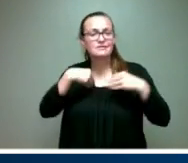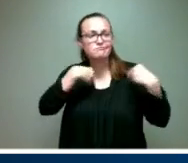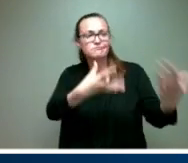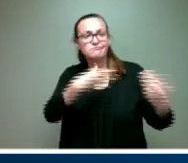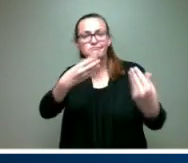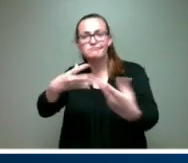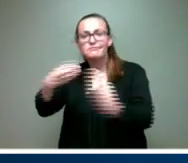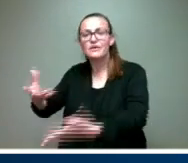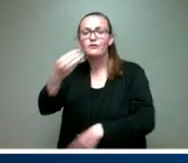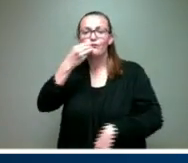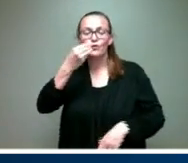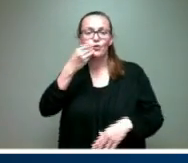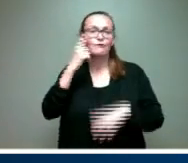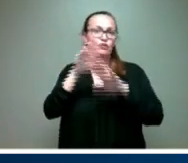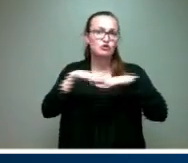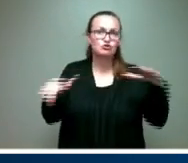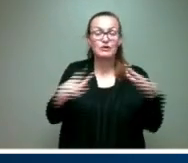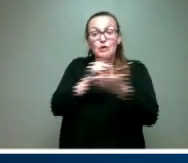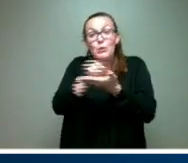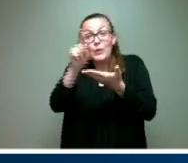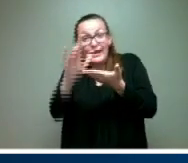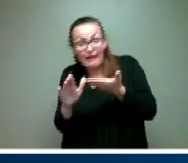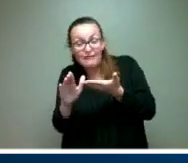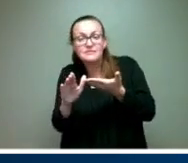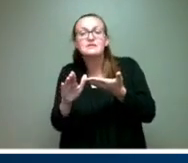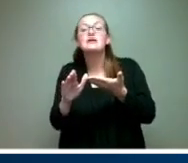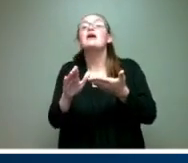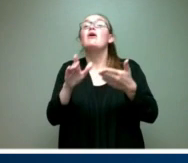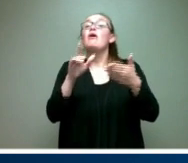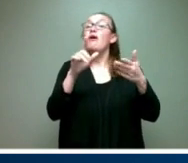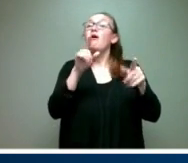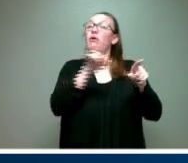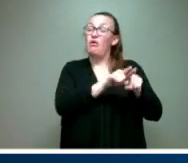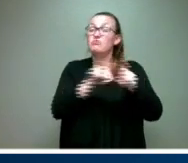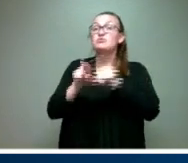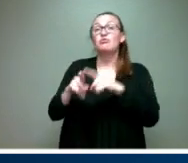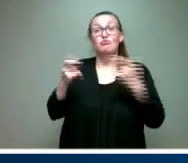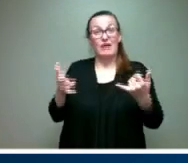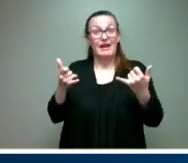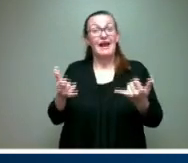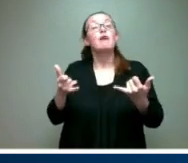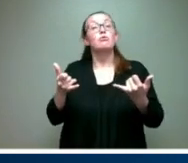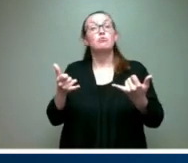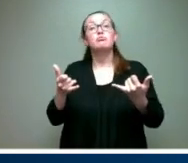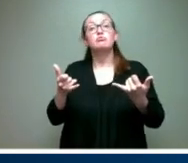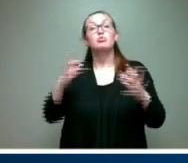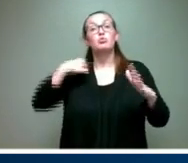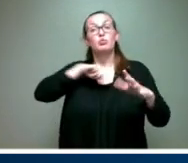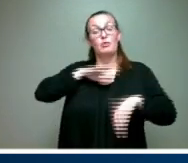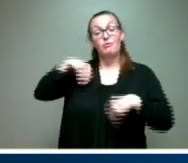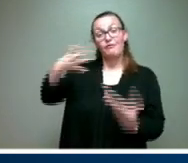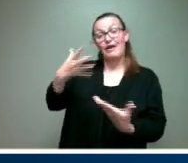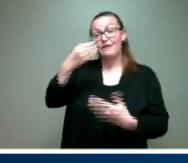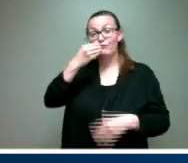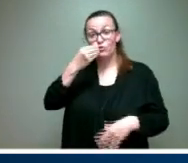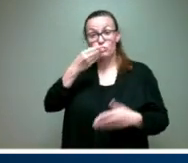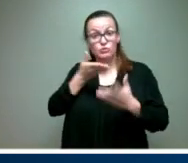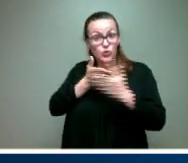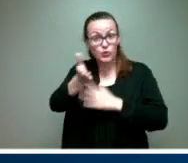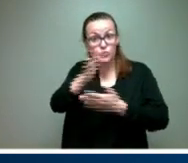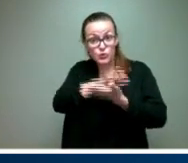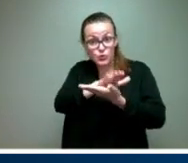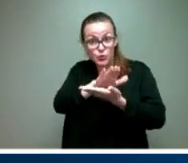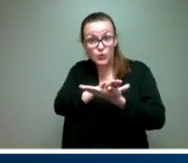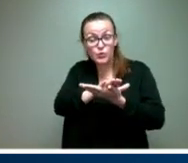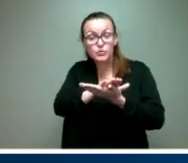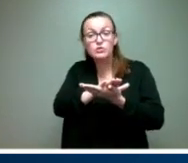are supporting meals provided through the schools during, you know, over the weekends. And so during these disruptions, they are